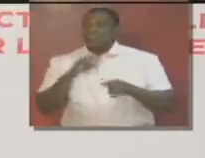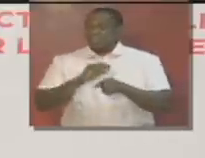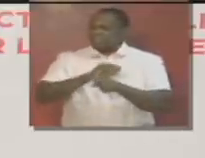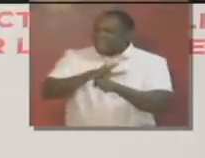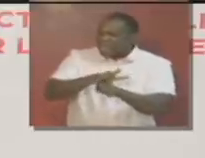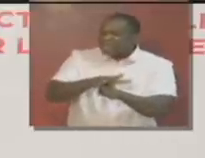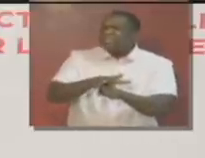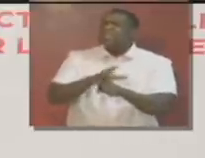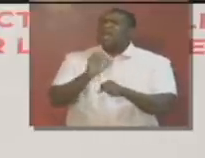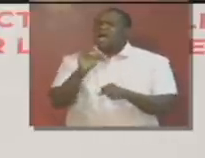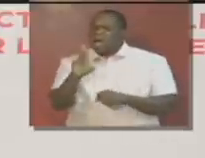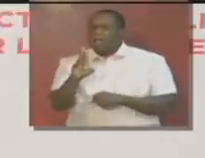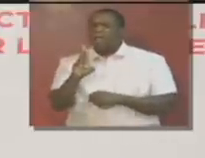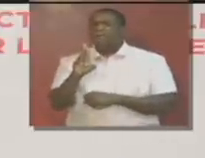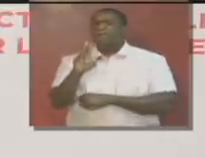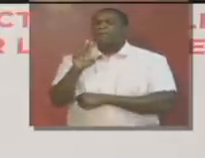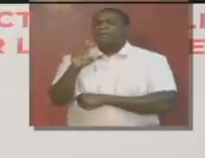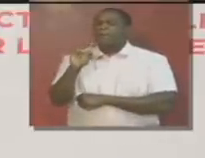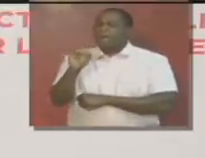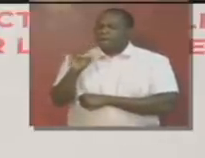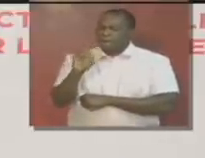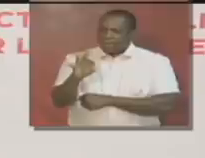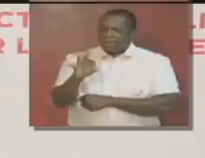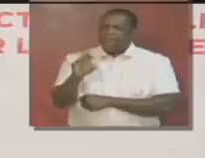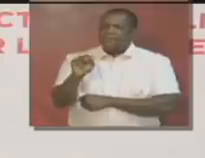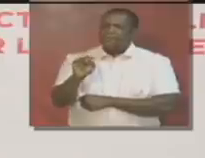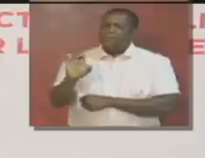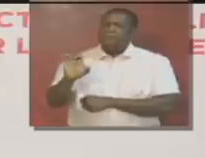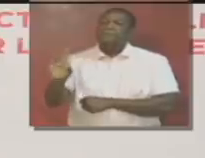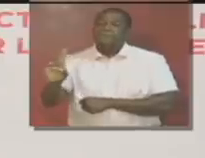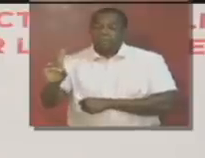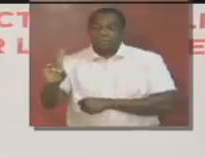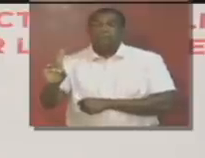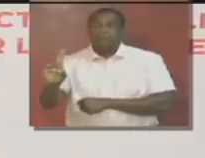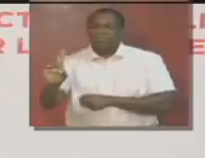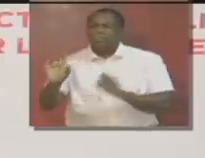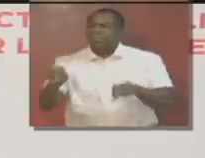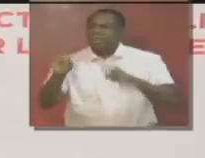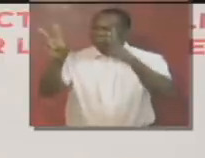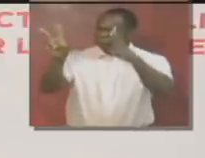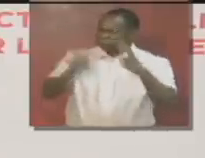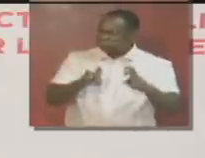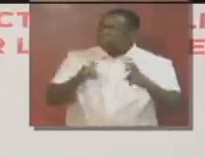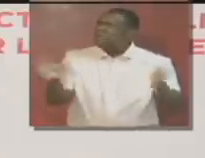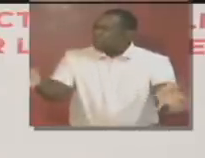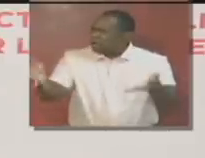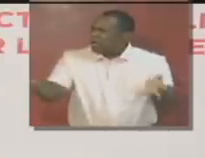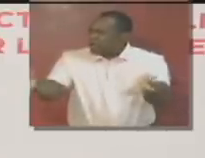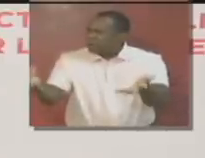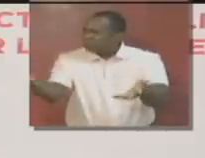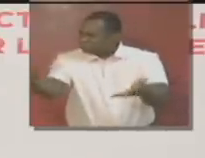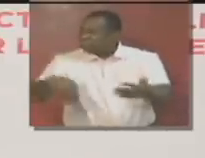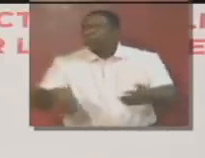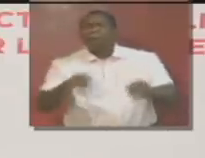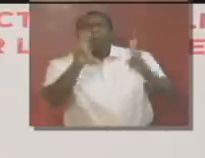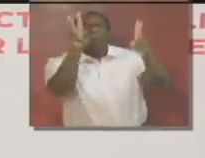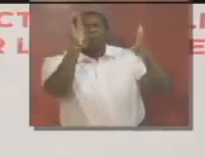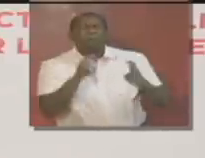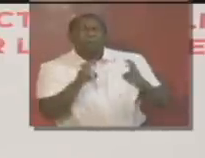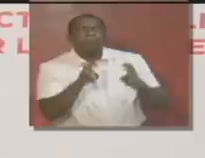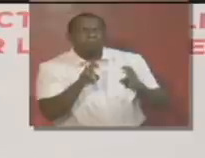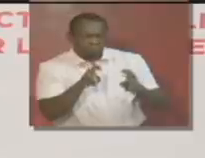non-communicable diseases, and that's something that can actually be pulled down, and I think we should encourage the population at large to be aware